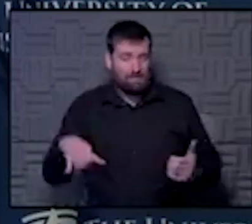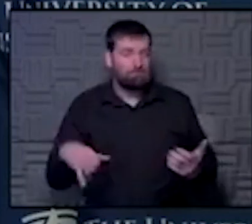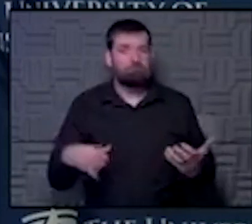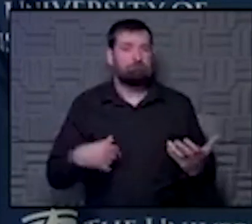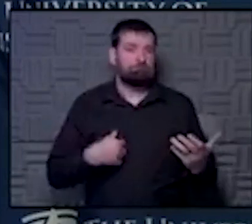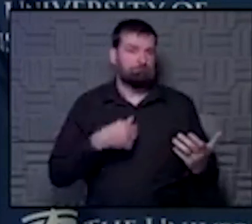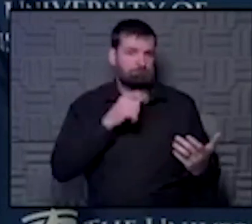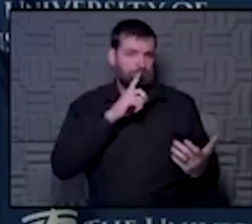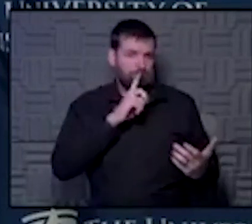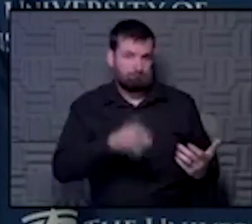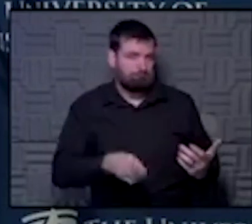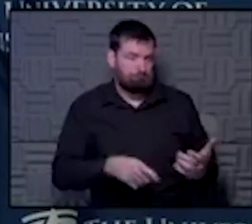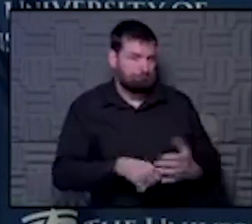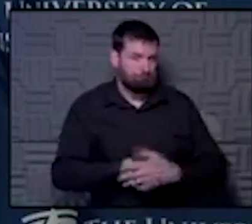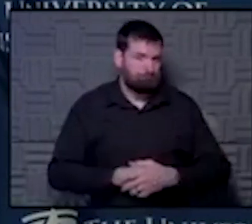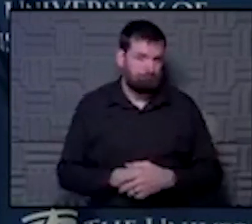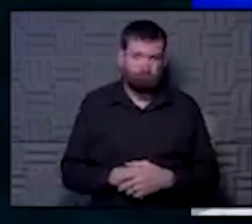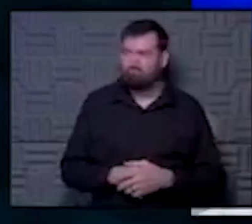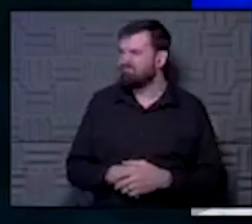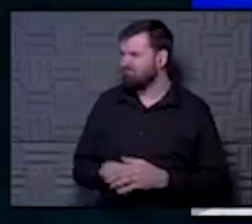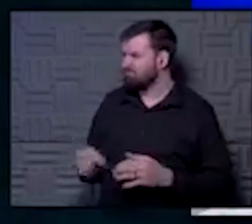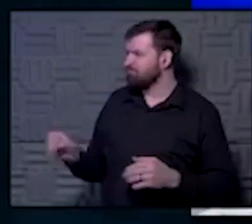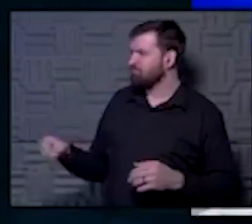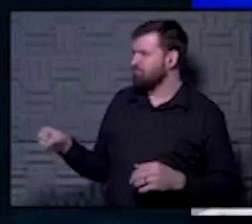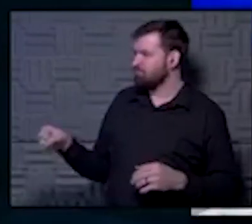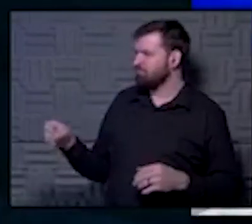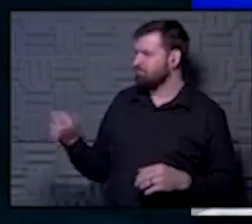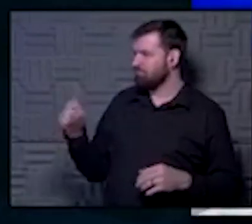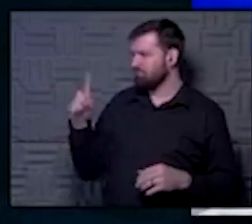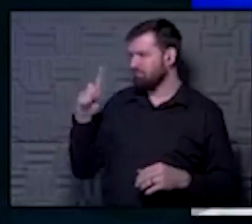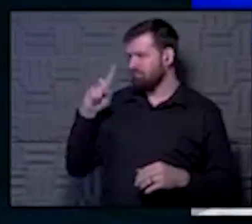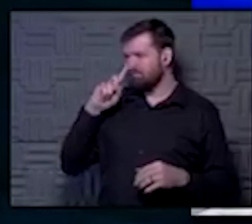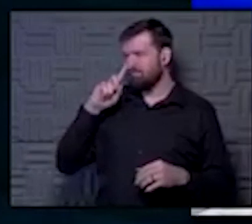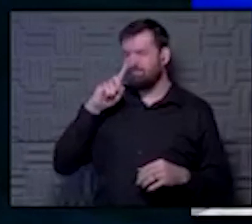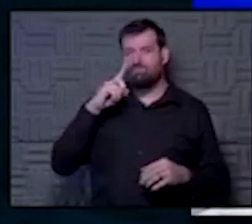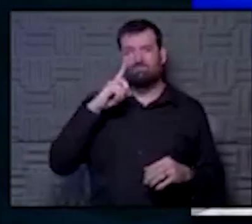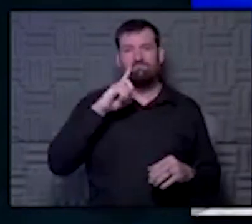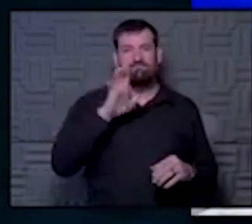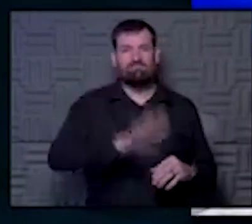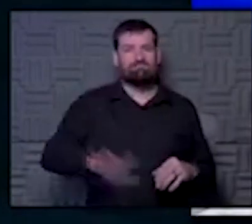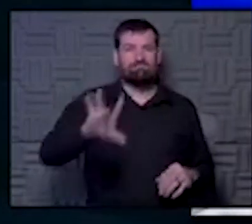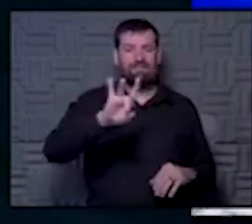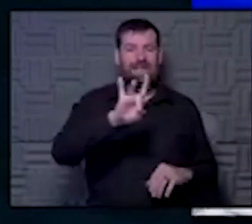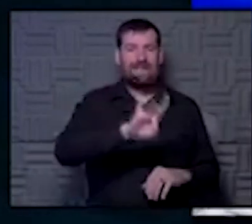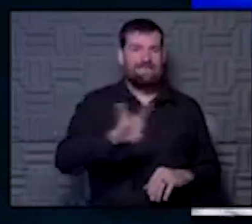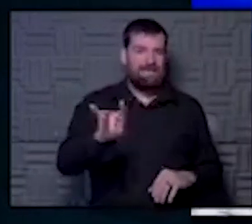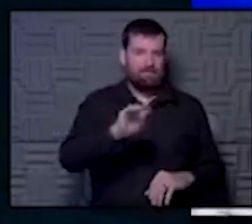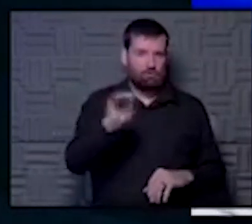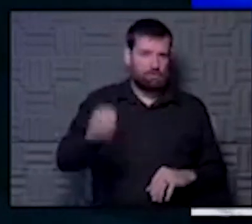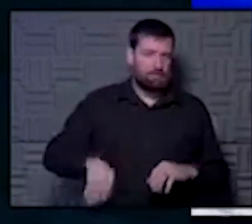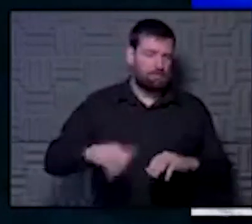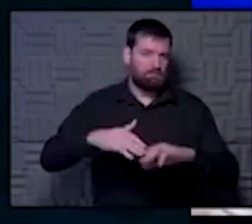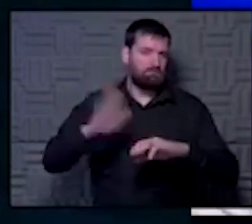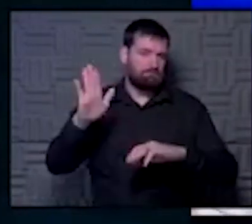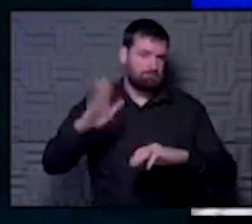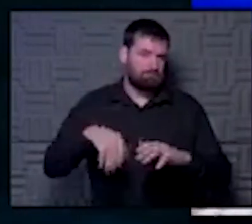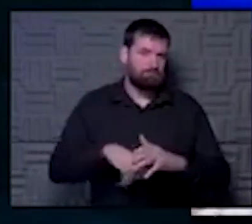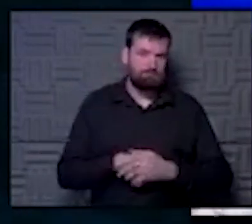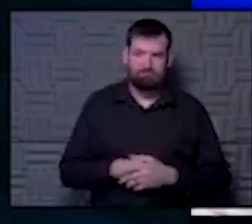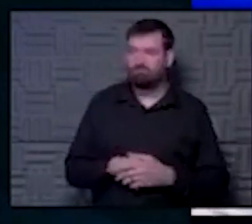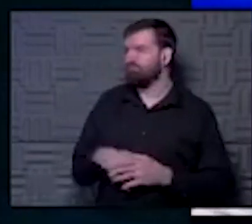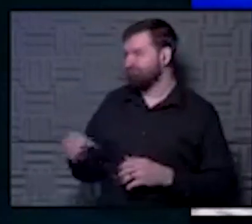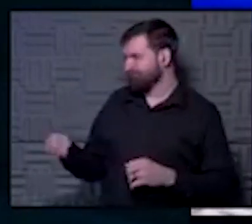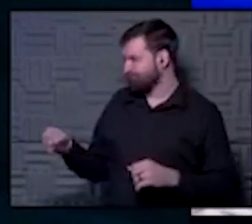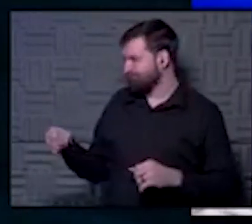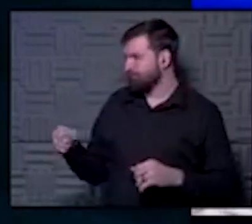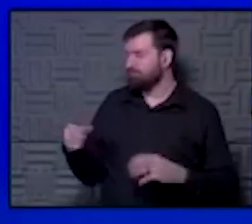not very sure about that. Yeah, I think we're starting to say 88% and above around COVID can sometimes be the right numbers. And again,